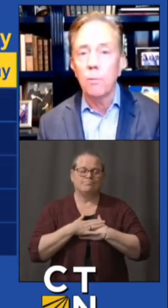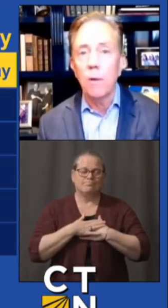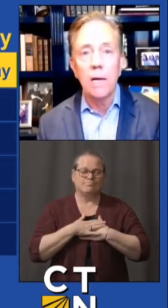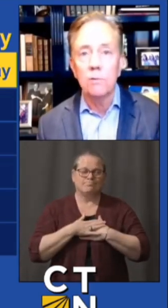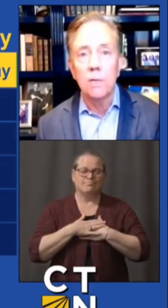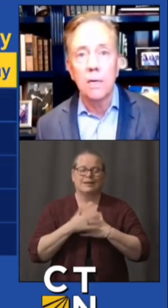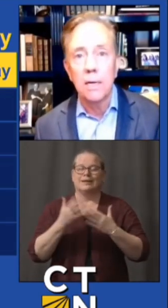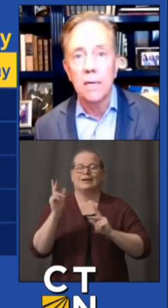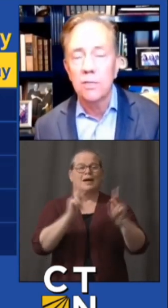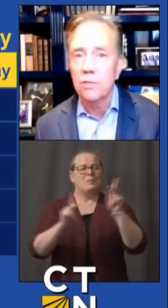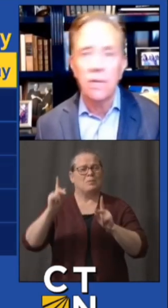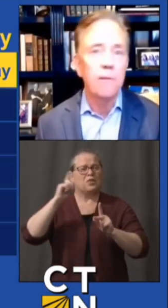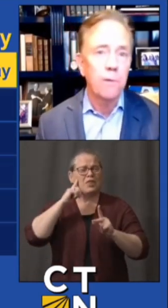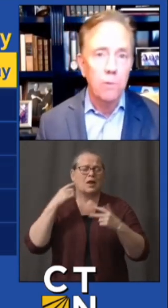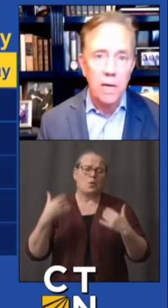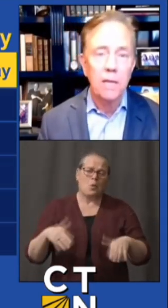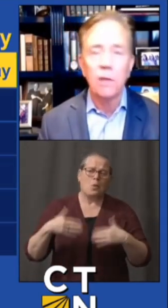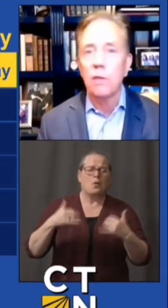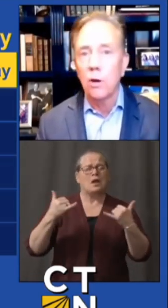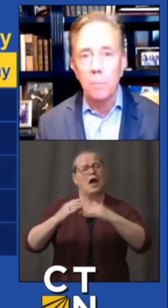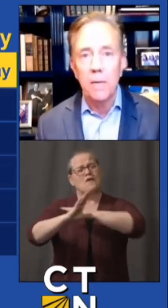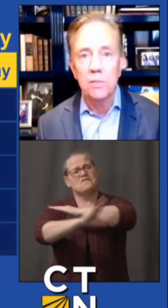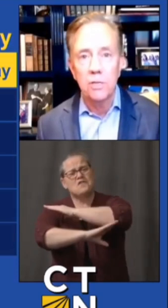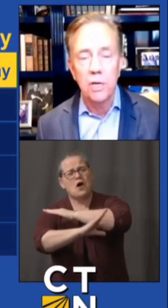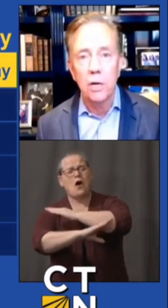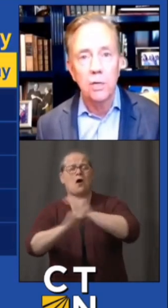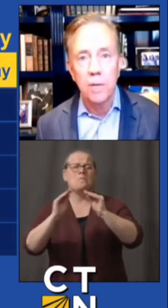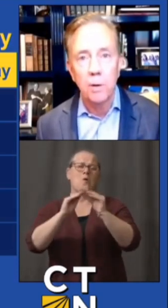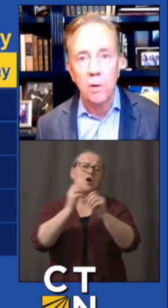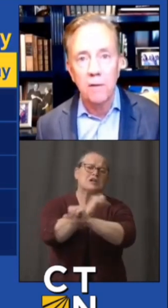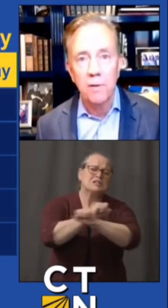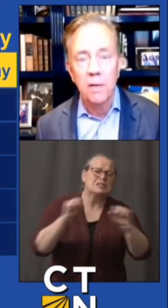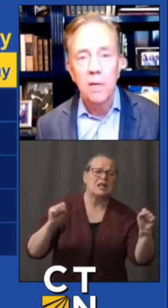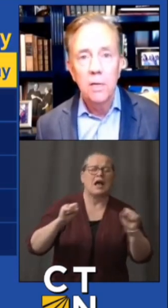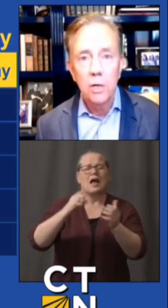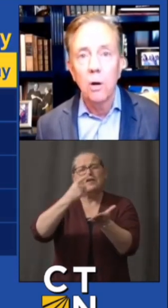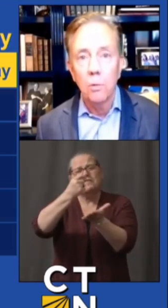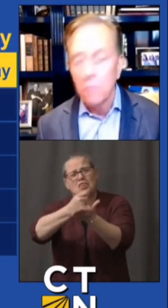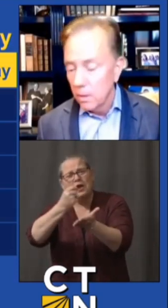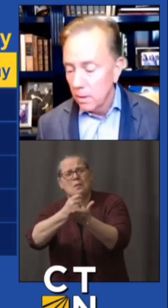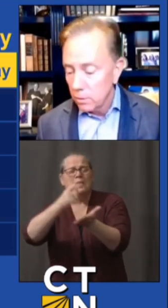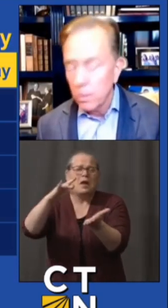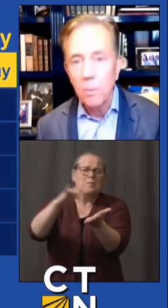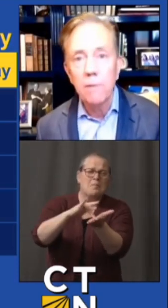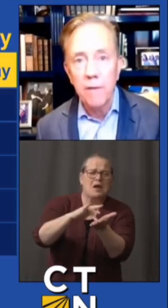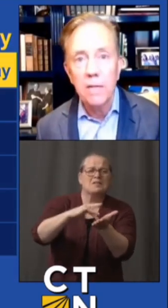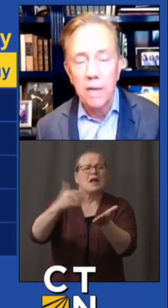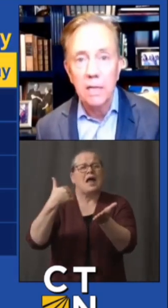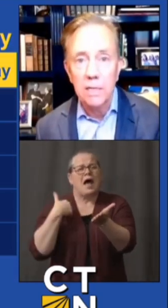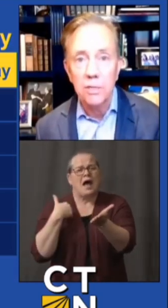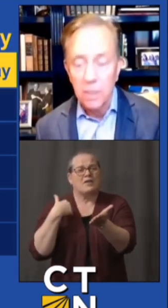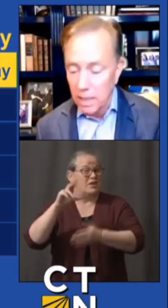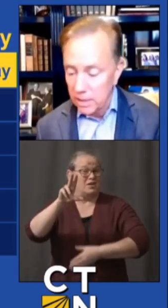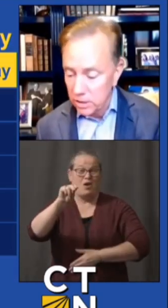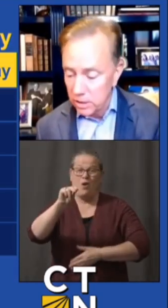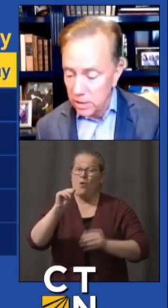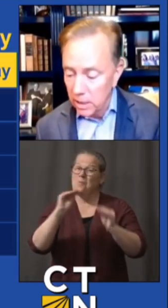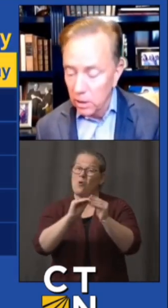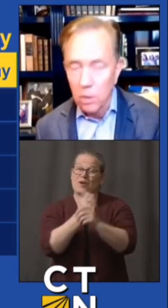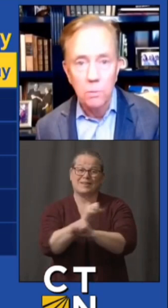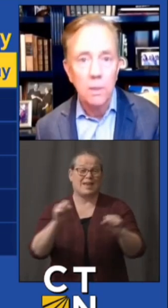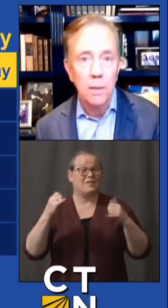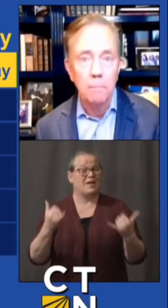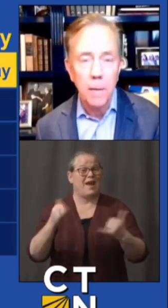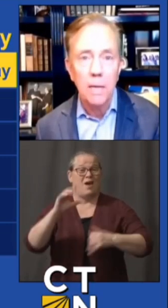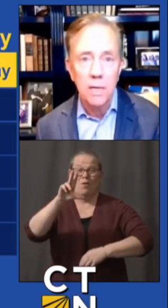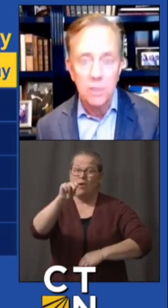time around, it's safer. We got the therapies. It's a younger demographic. No, 21 fatalities in the last day